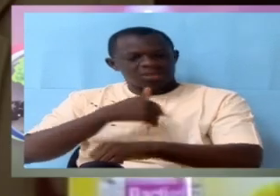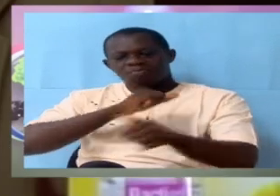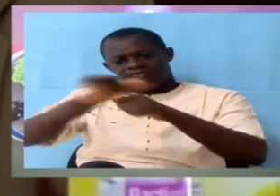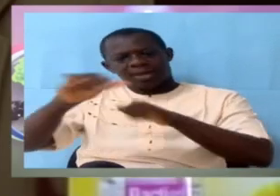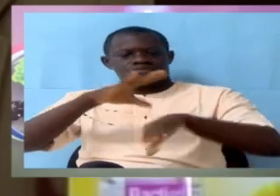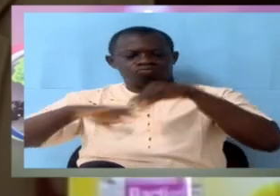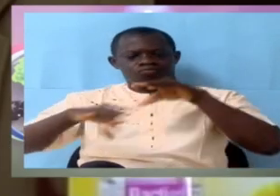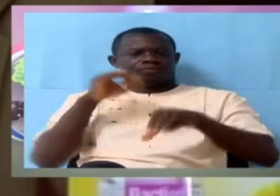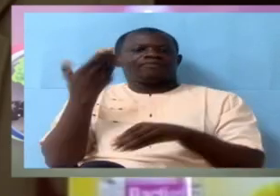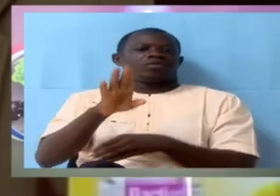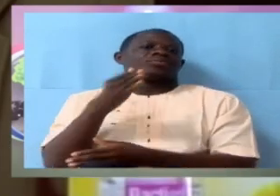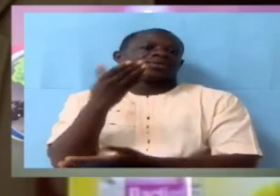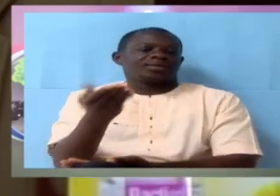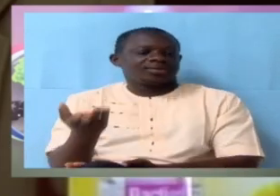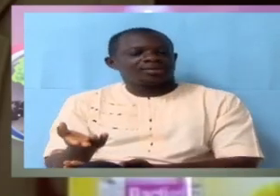away.